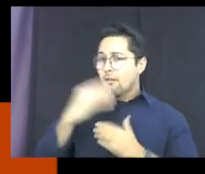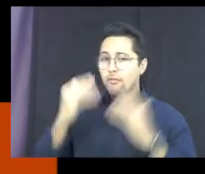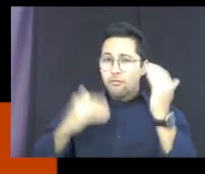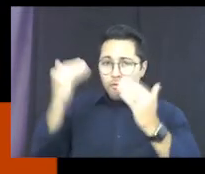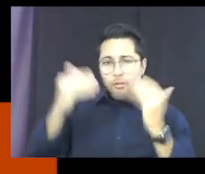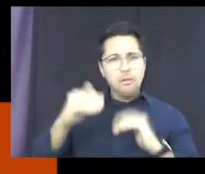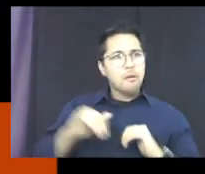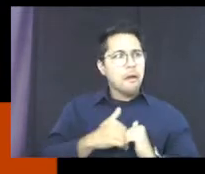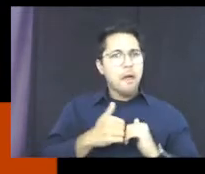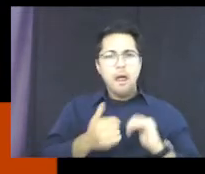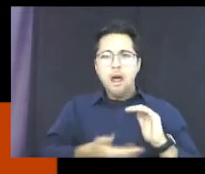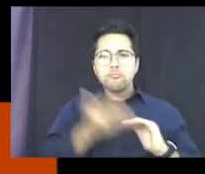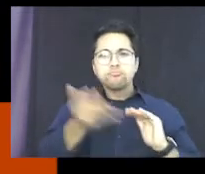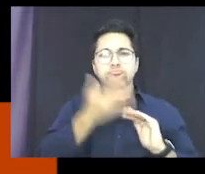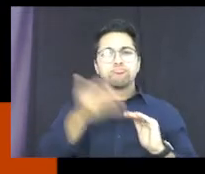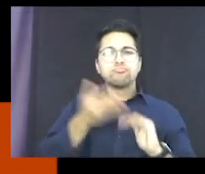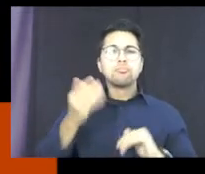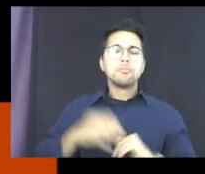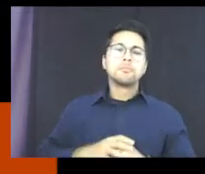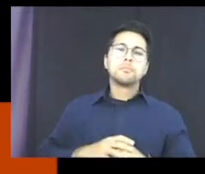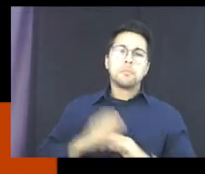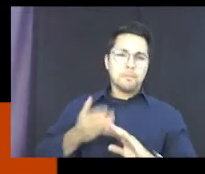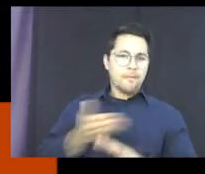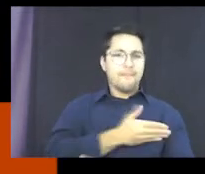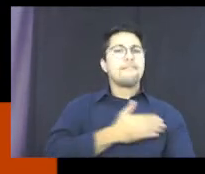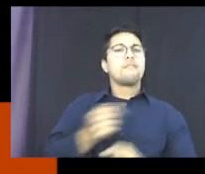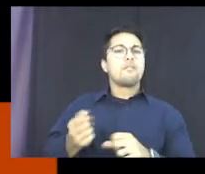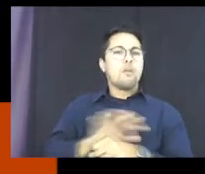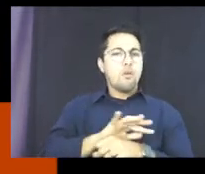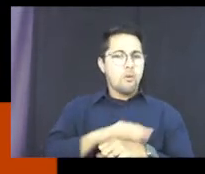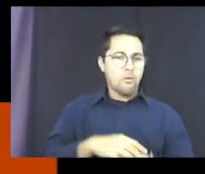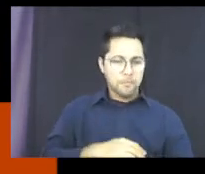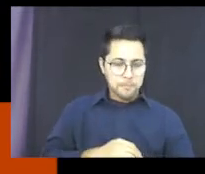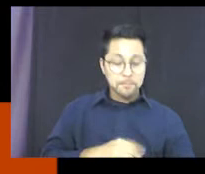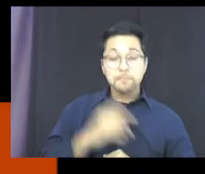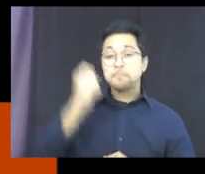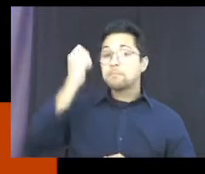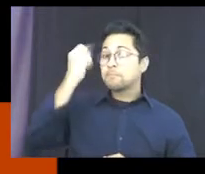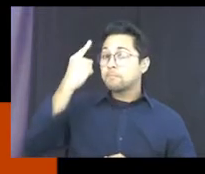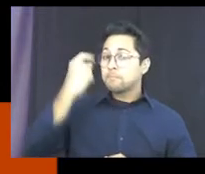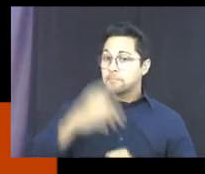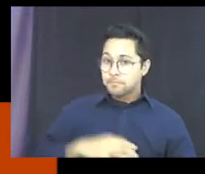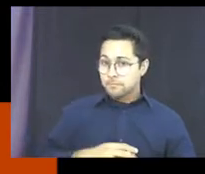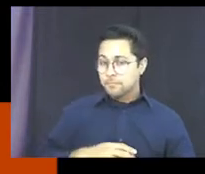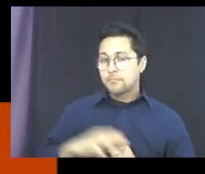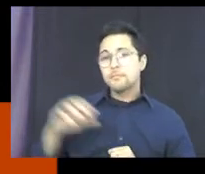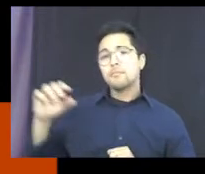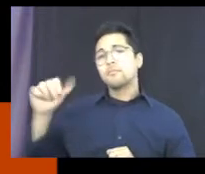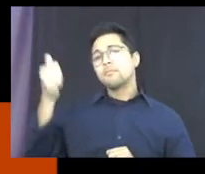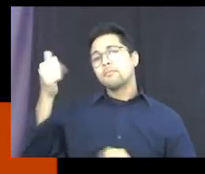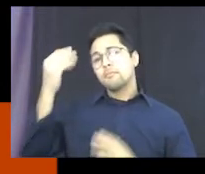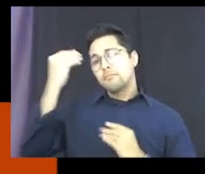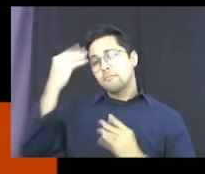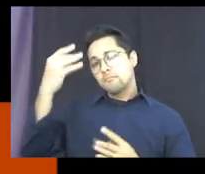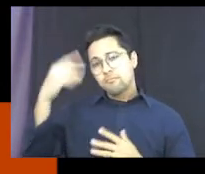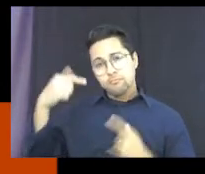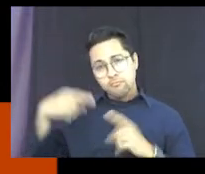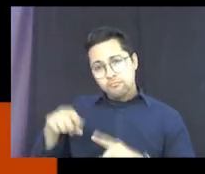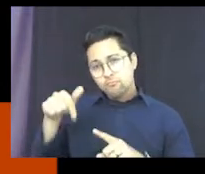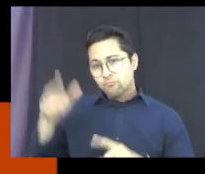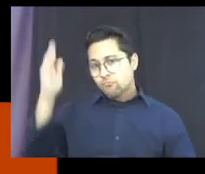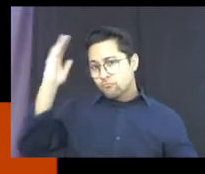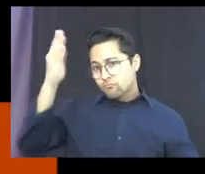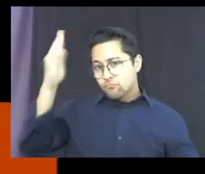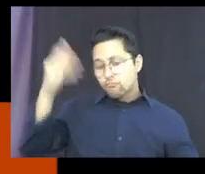routinely operated prior to the COVID-19 pandemic. However, other content shared within this